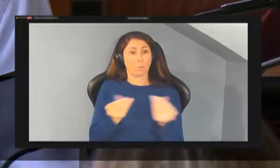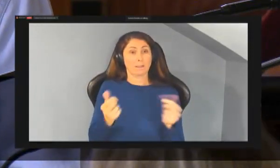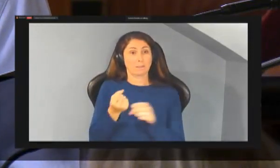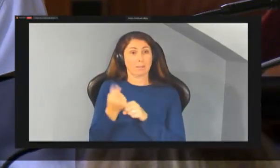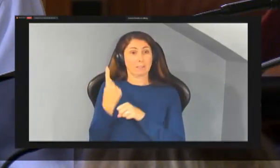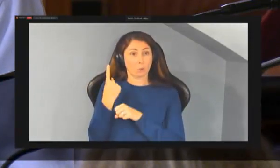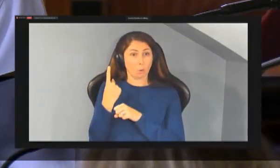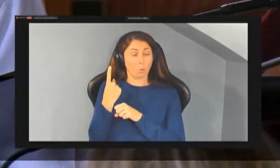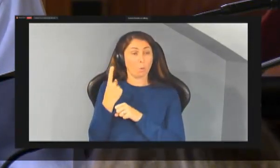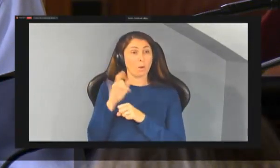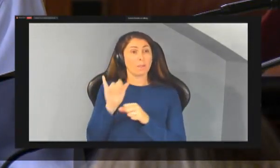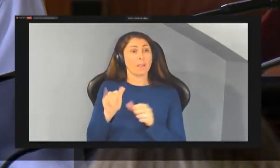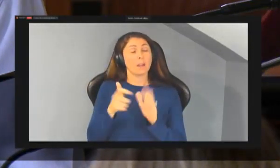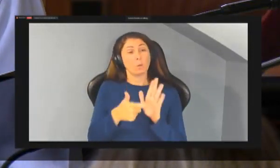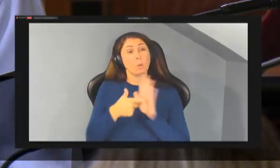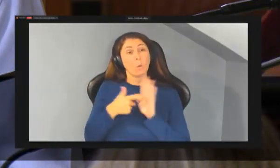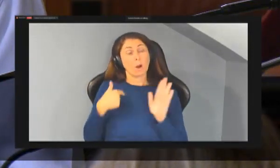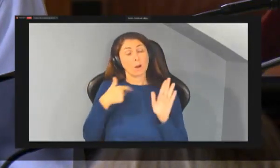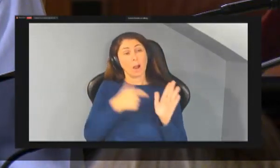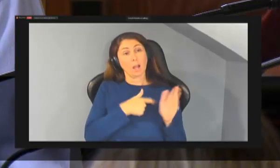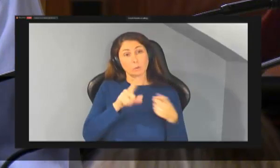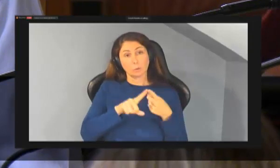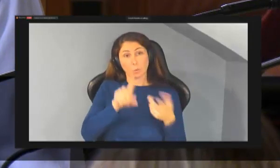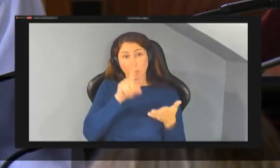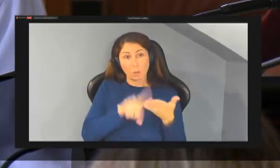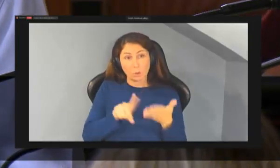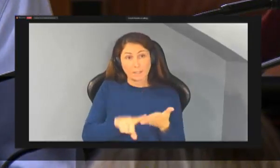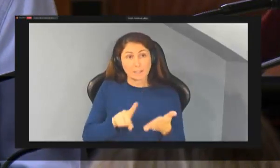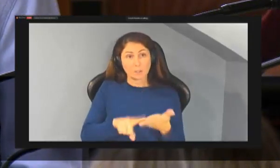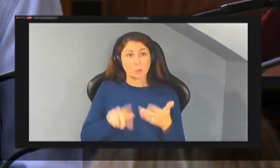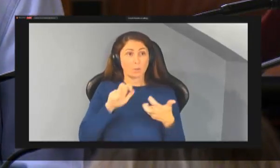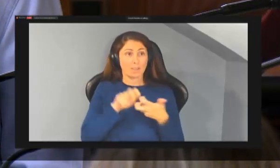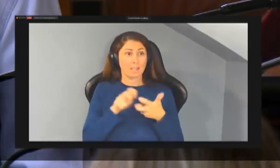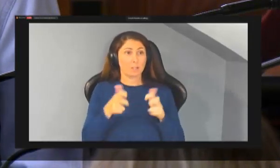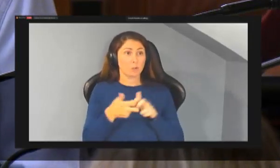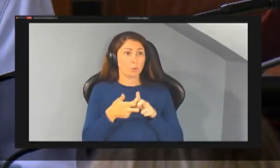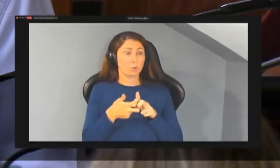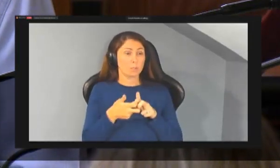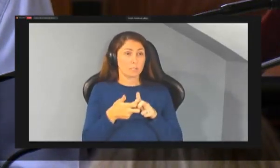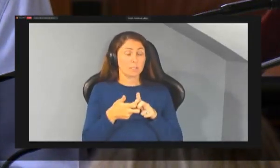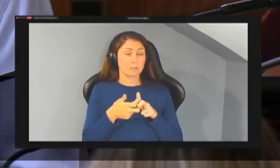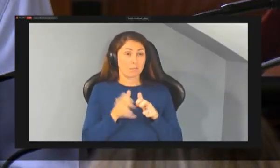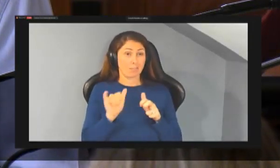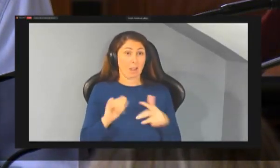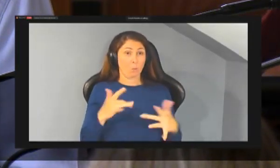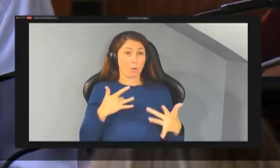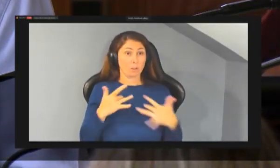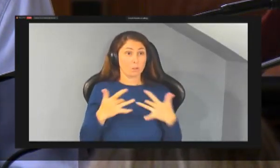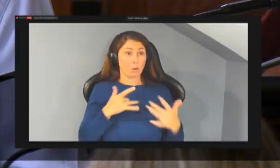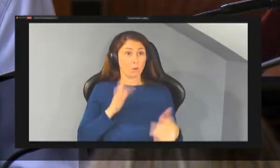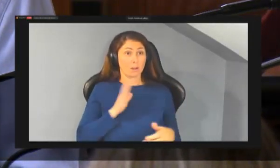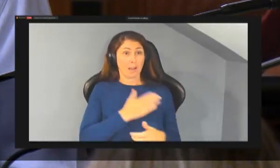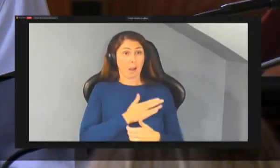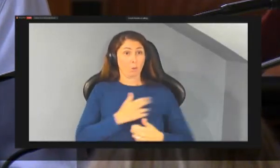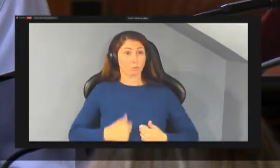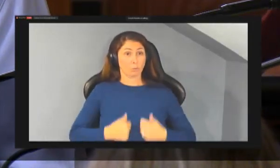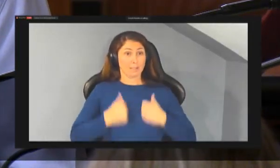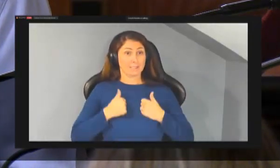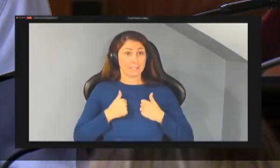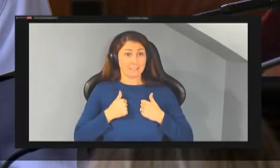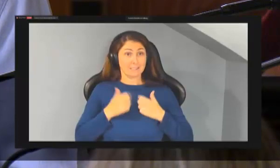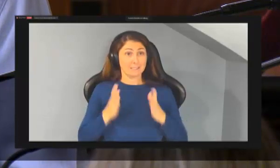that required us to look into the issues that were concerning our residents, and that was the